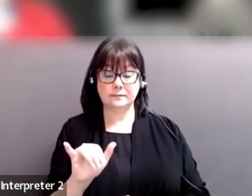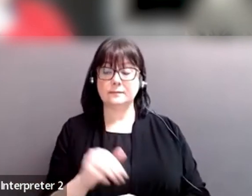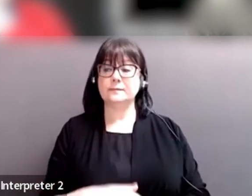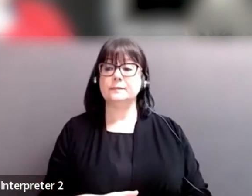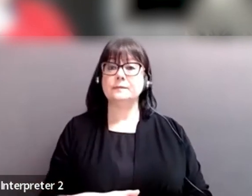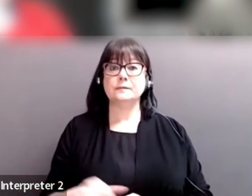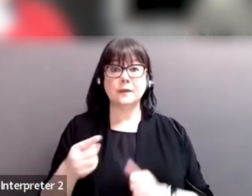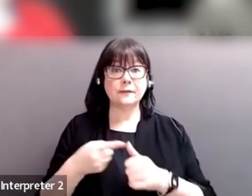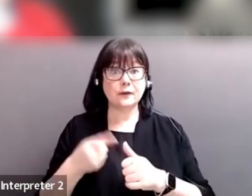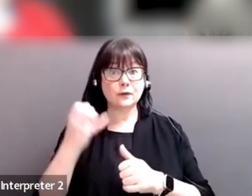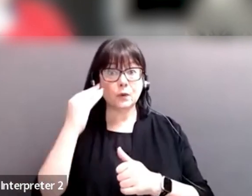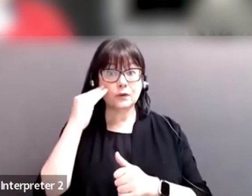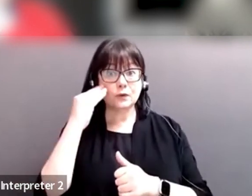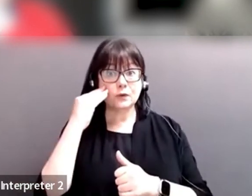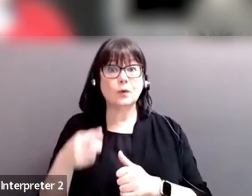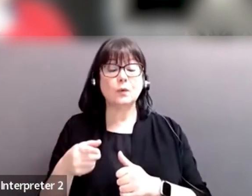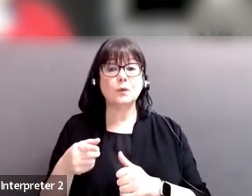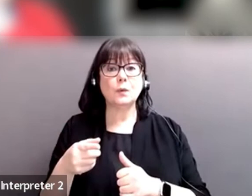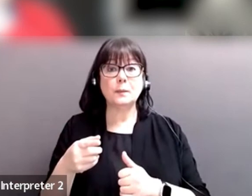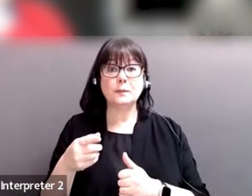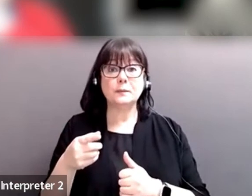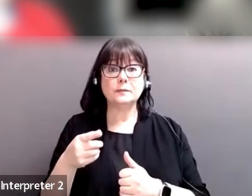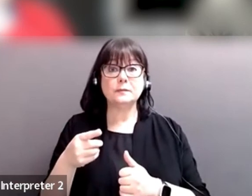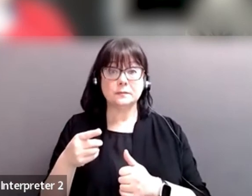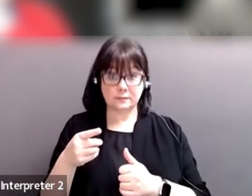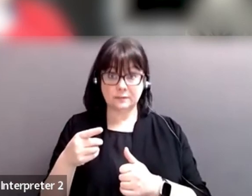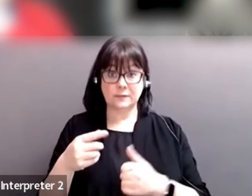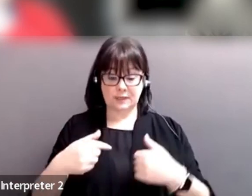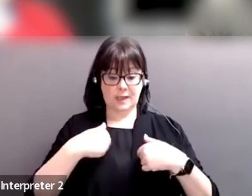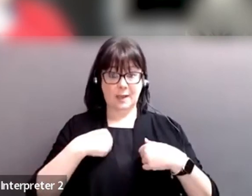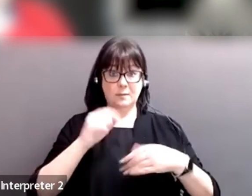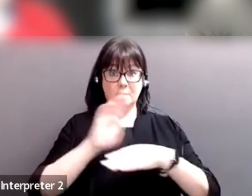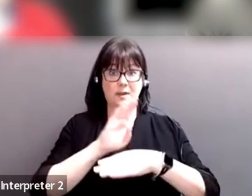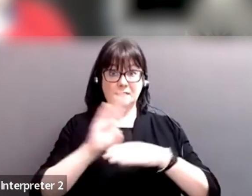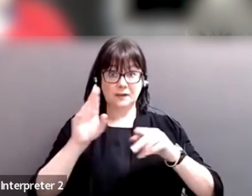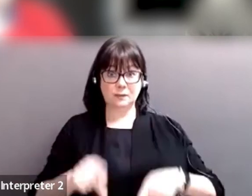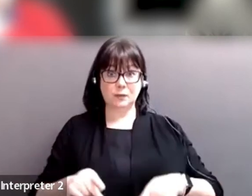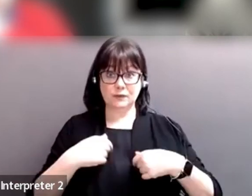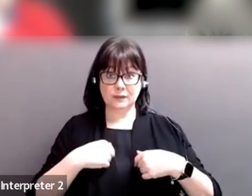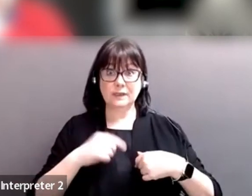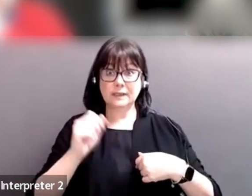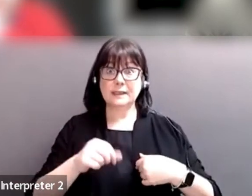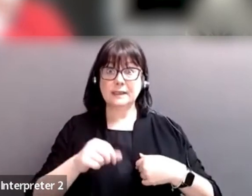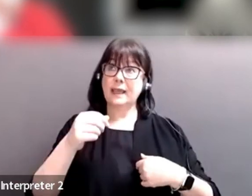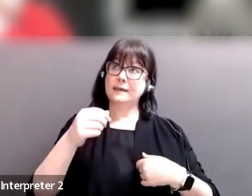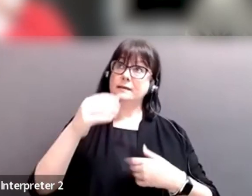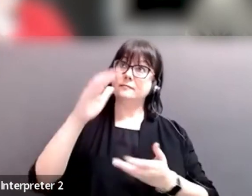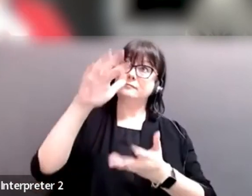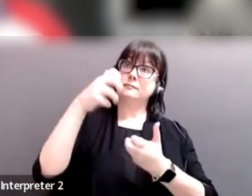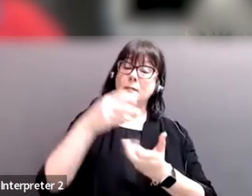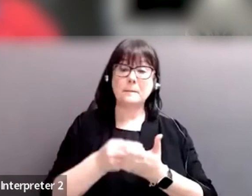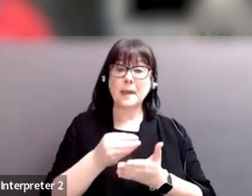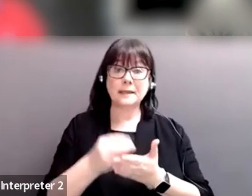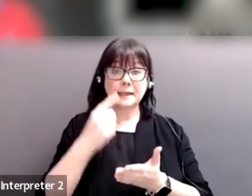was, are there grants available to help pay myself as the entrepreneur? And the second question is, are there